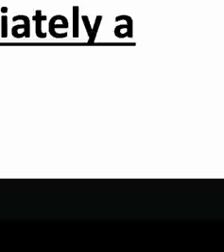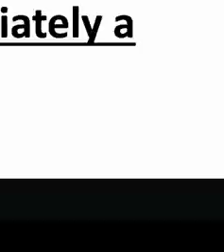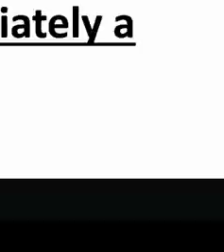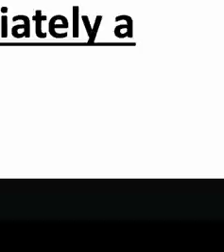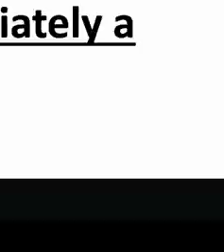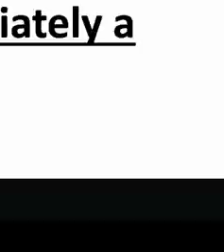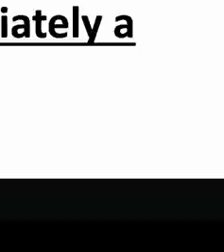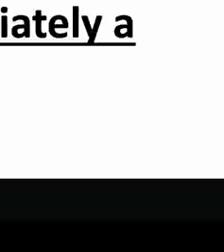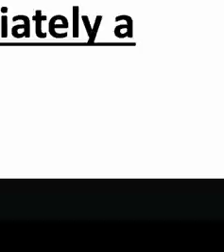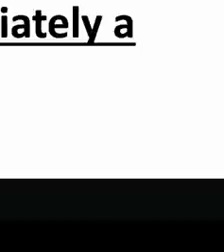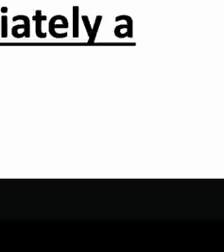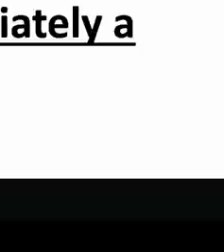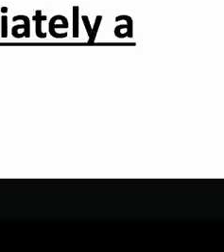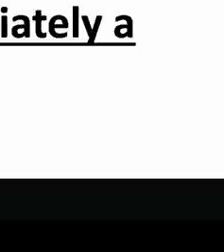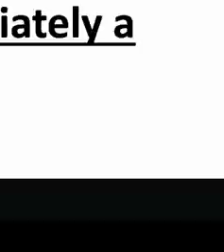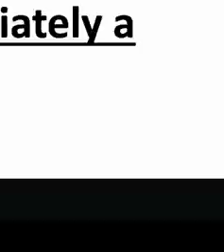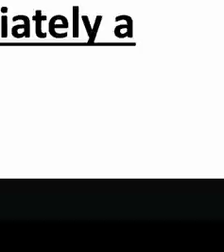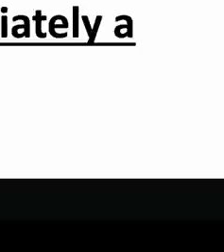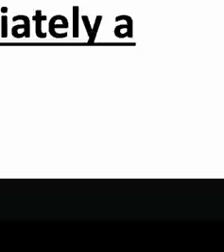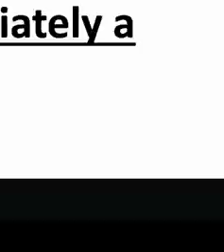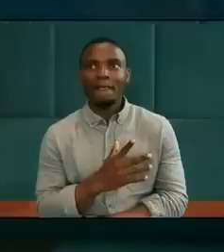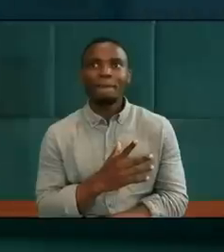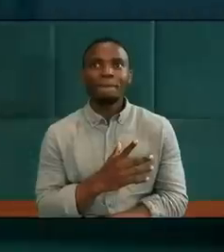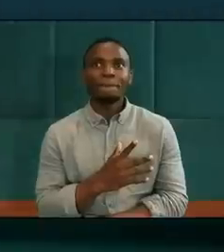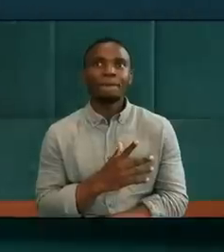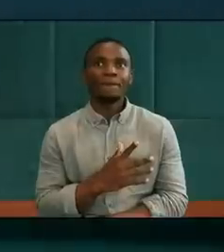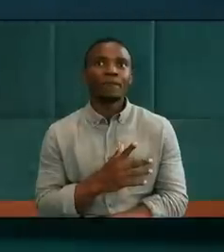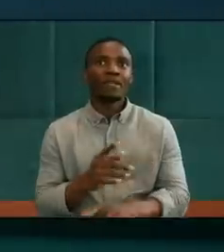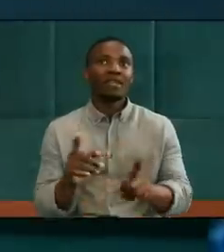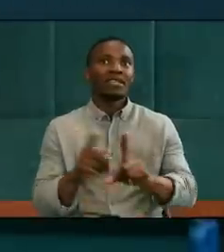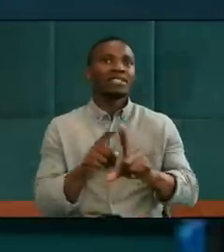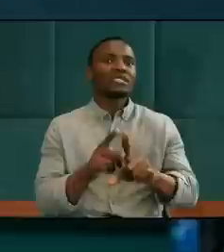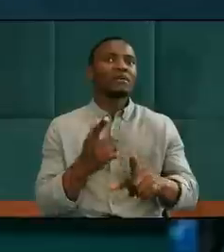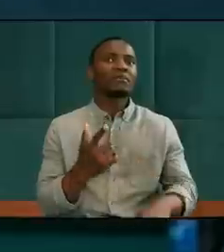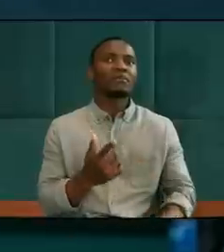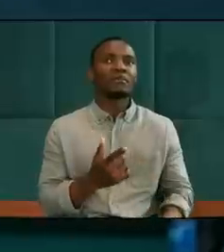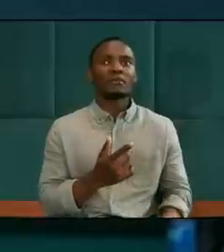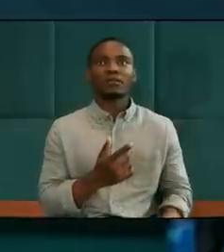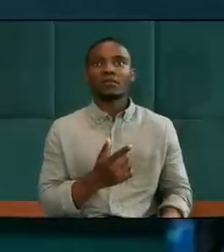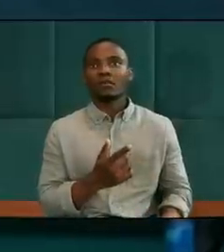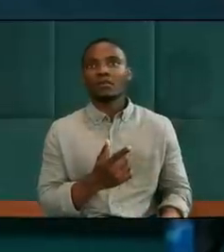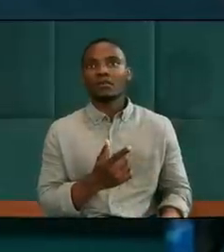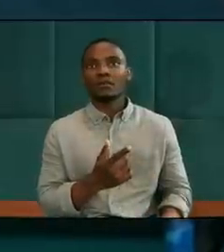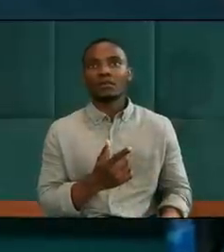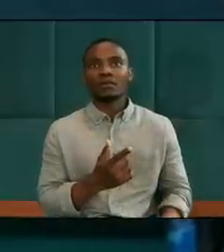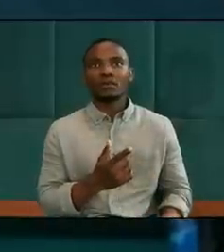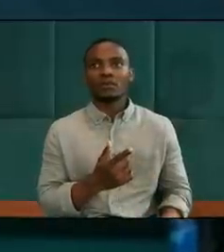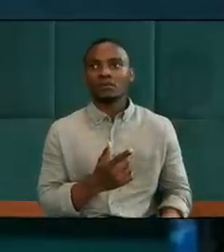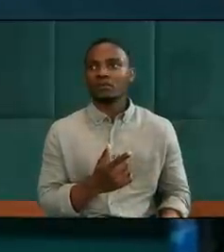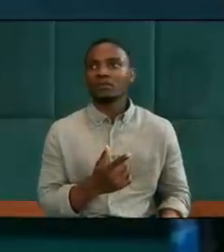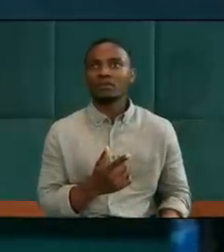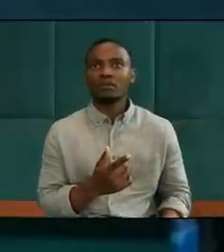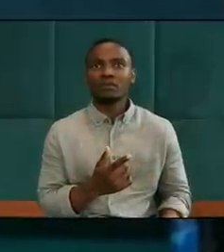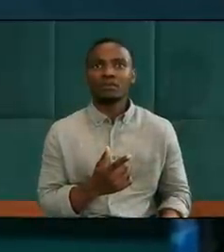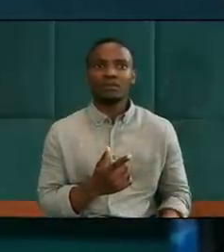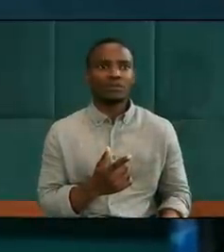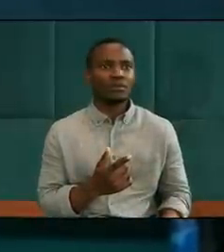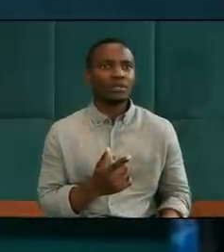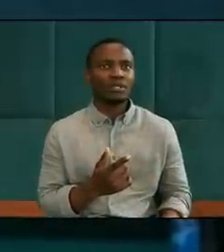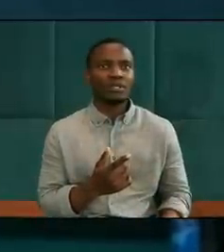crows. You know what they told me? They told me when people are drowning, they go down three times. Have you ever heard